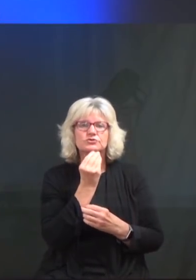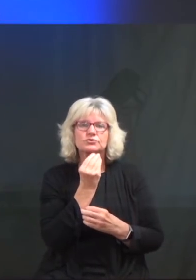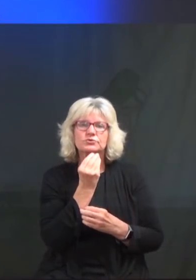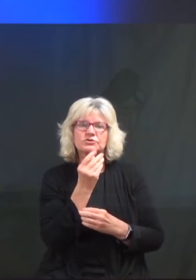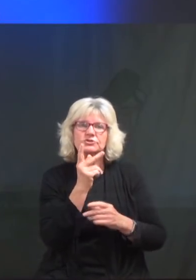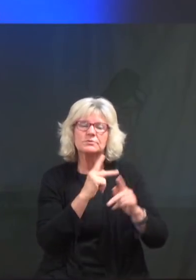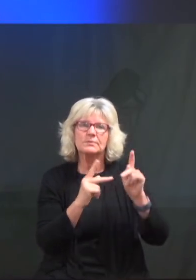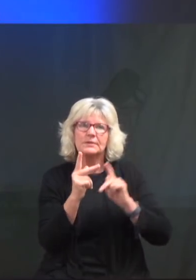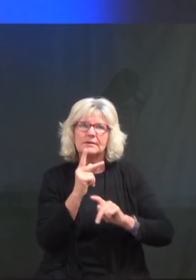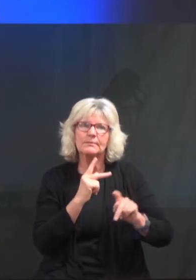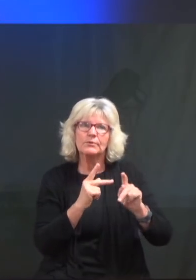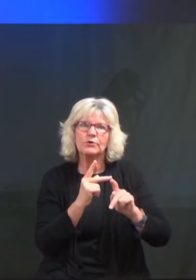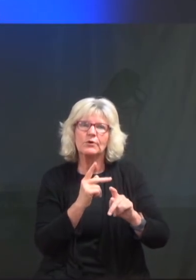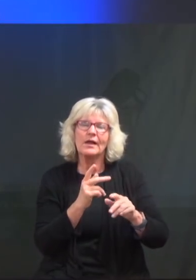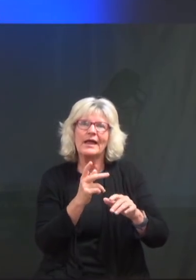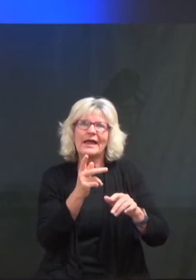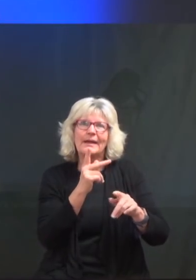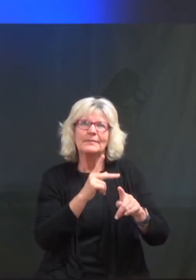Judaism